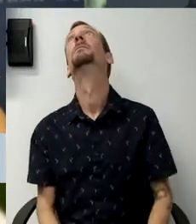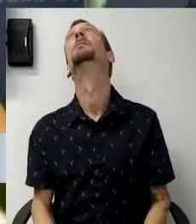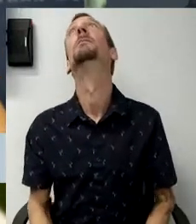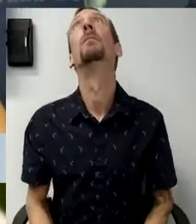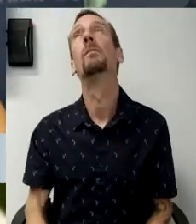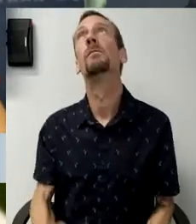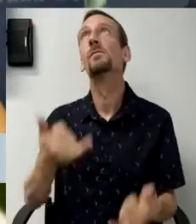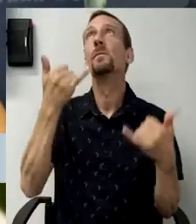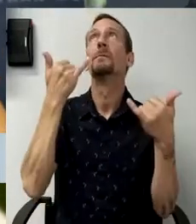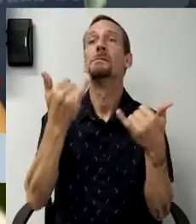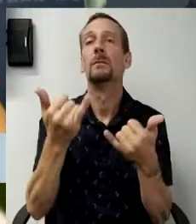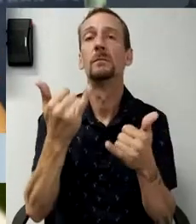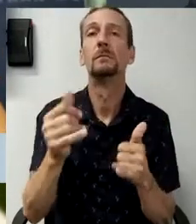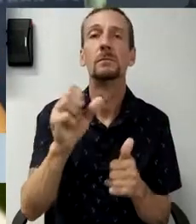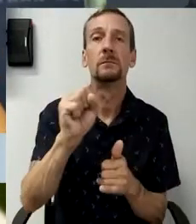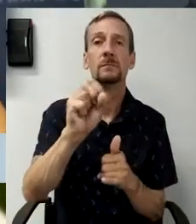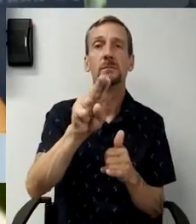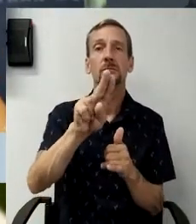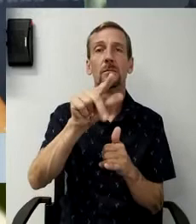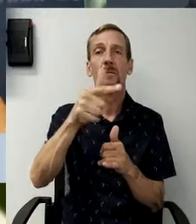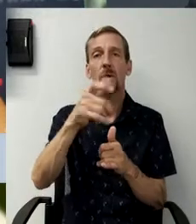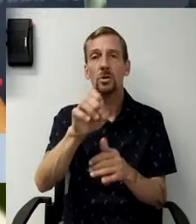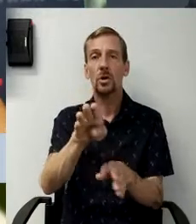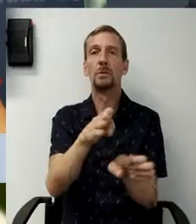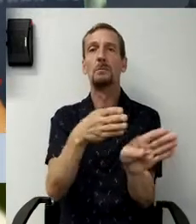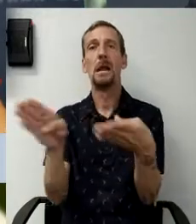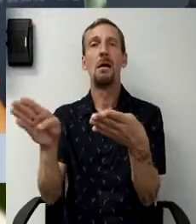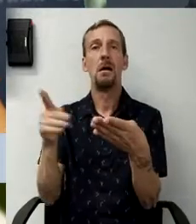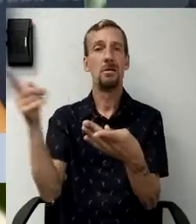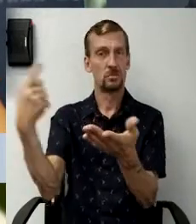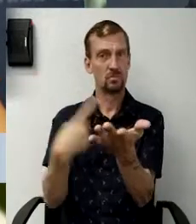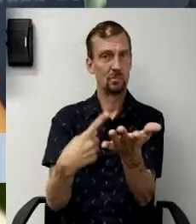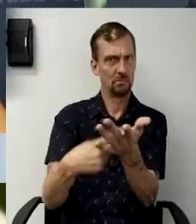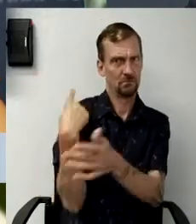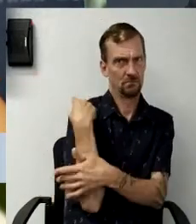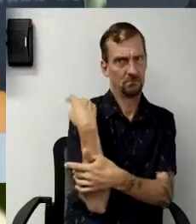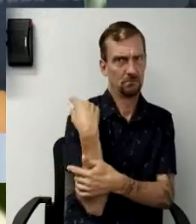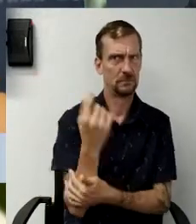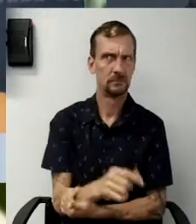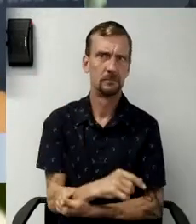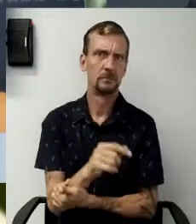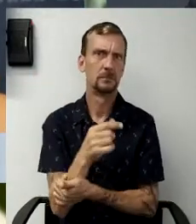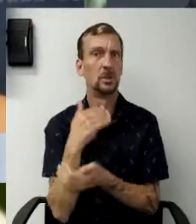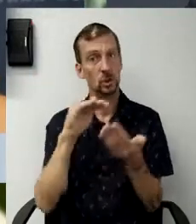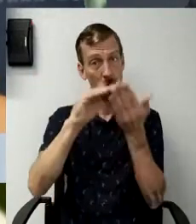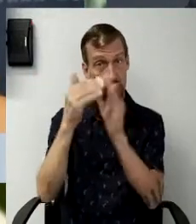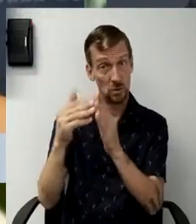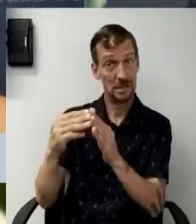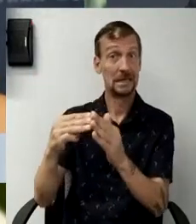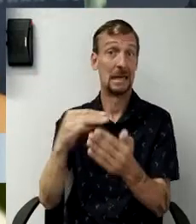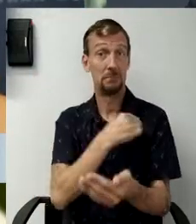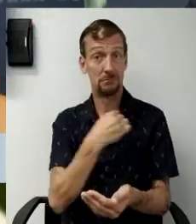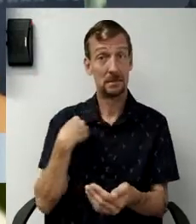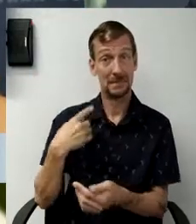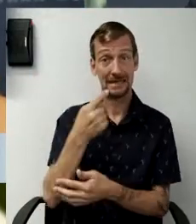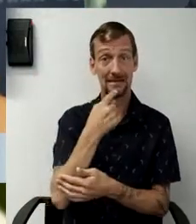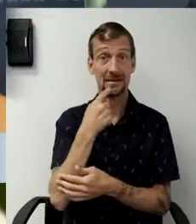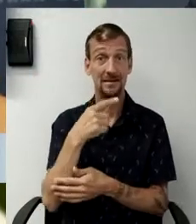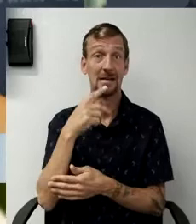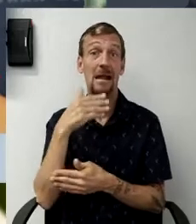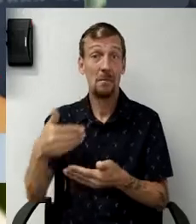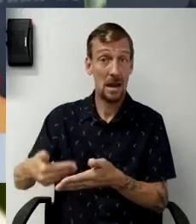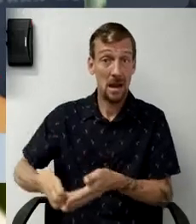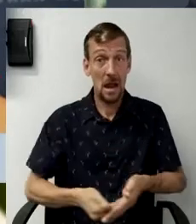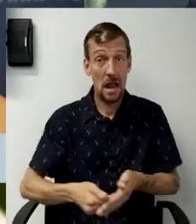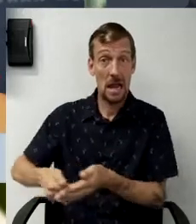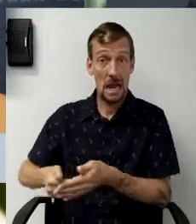surge plans that you were just talking about. So one of our community members heard that we now have a lot of pediatric COVID patients here